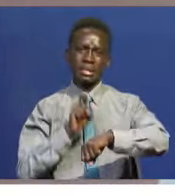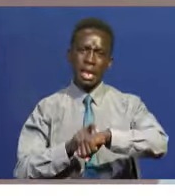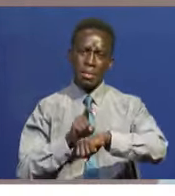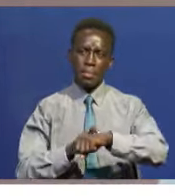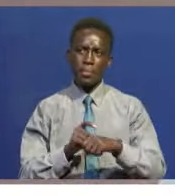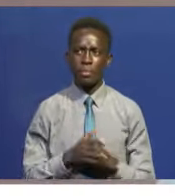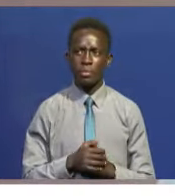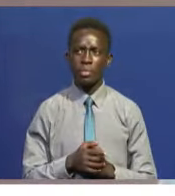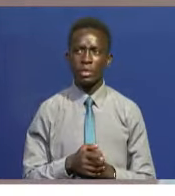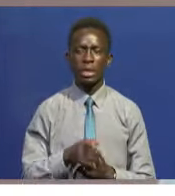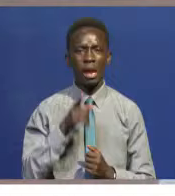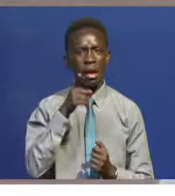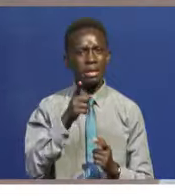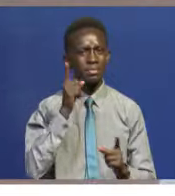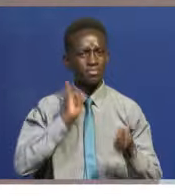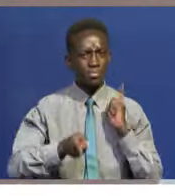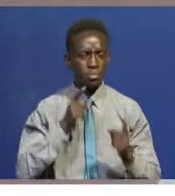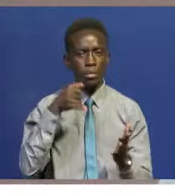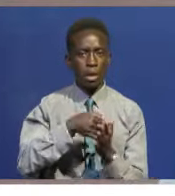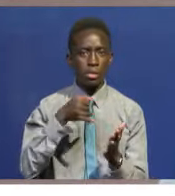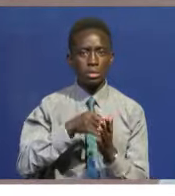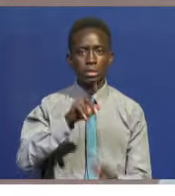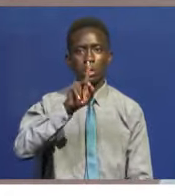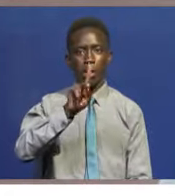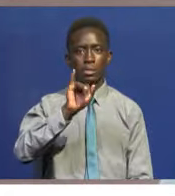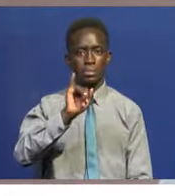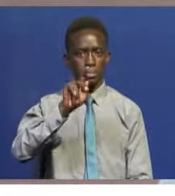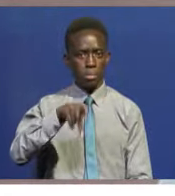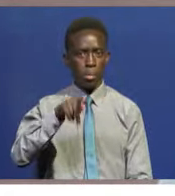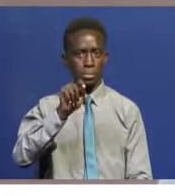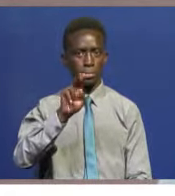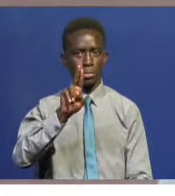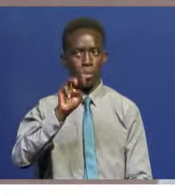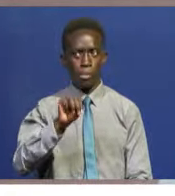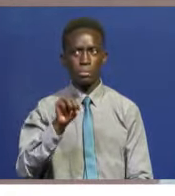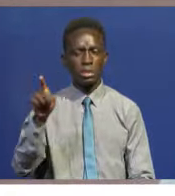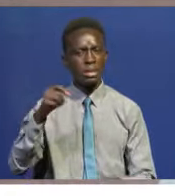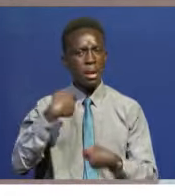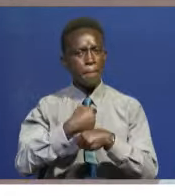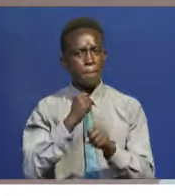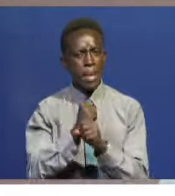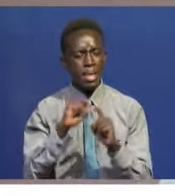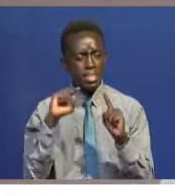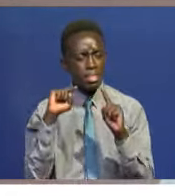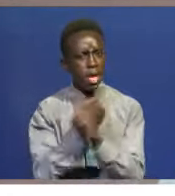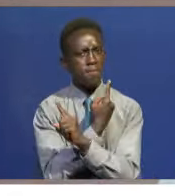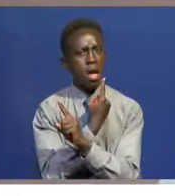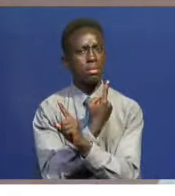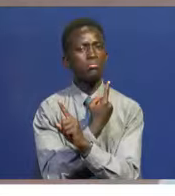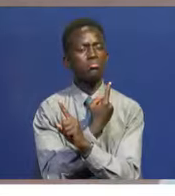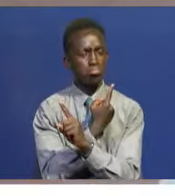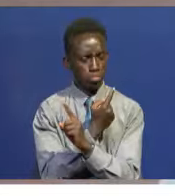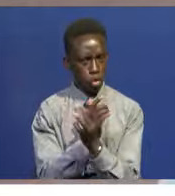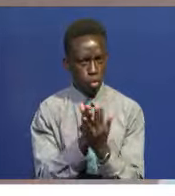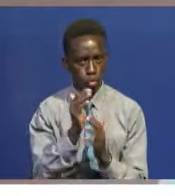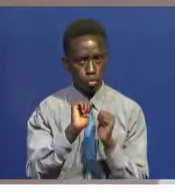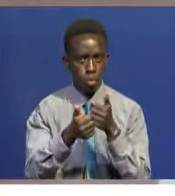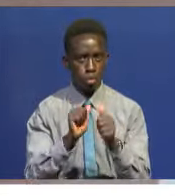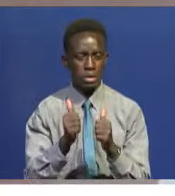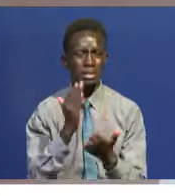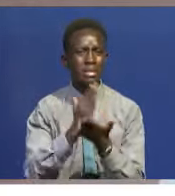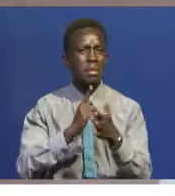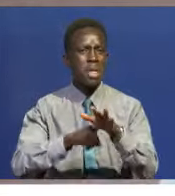athletes, including Kiptum, have made a difference through sports. And sometimes we have